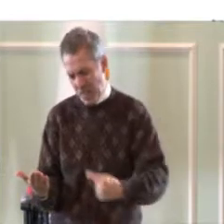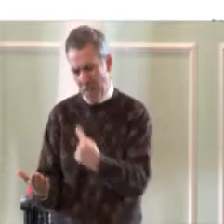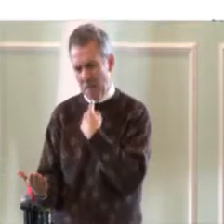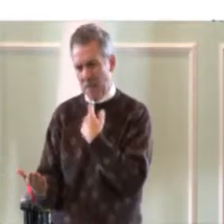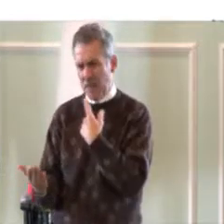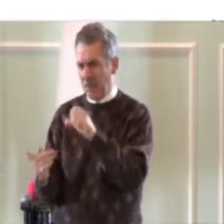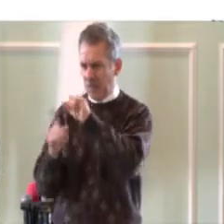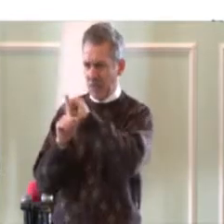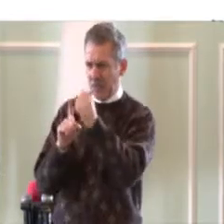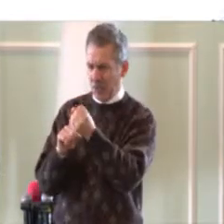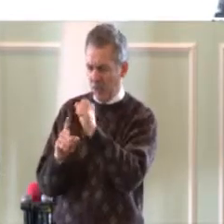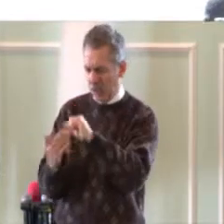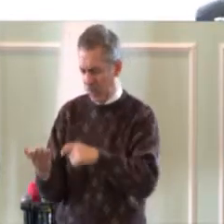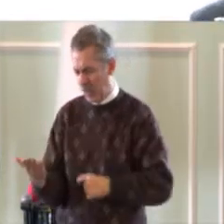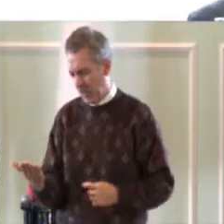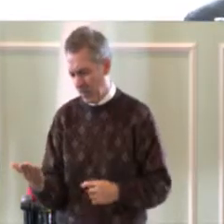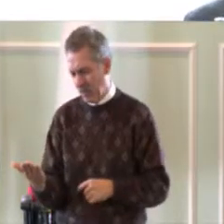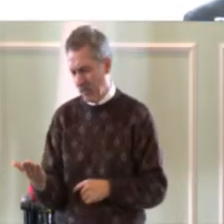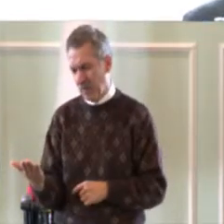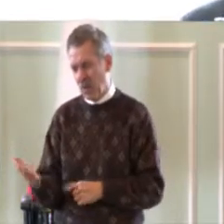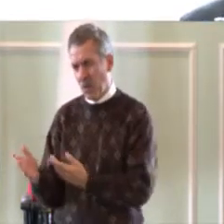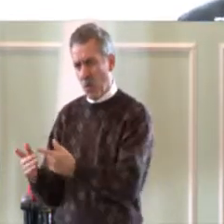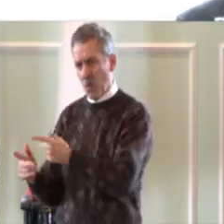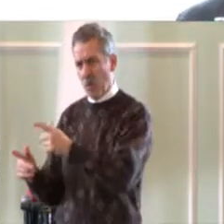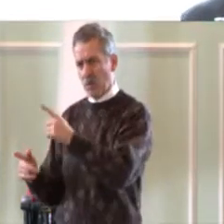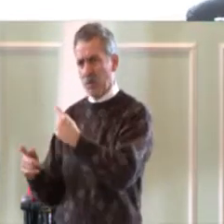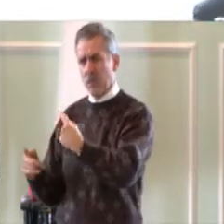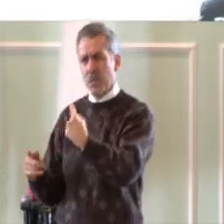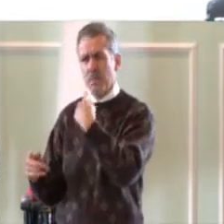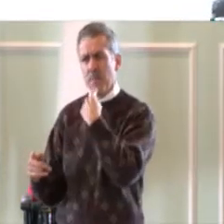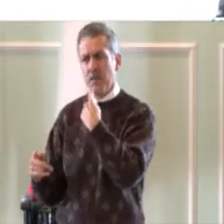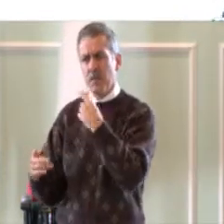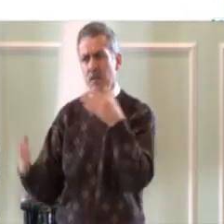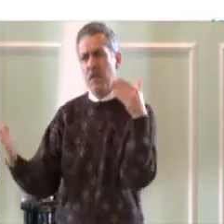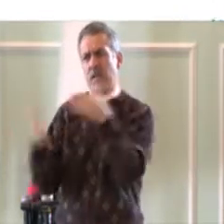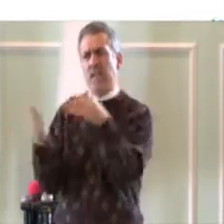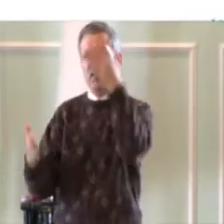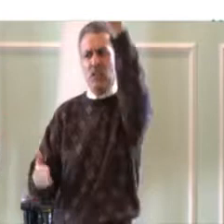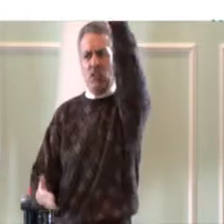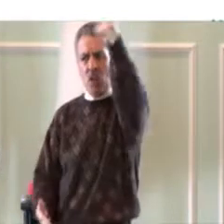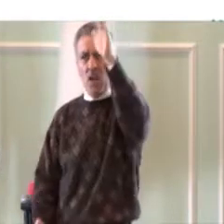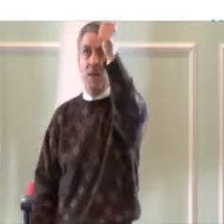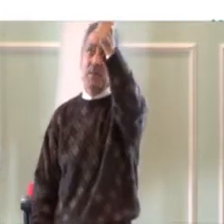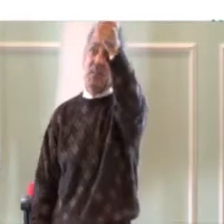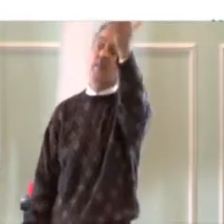something, and sometimes even bitter against God